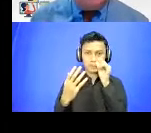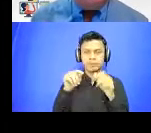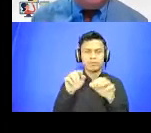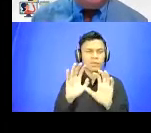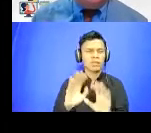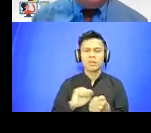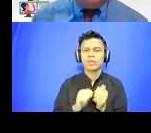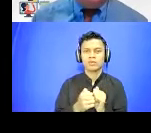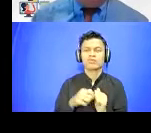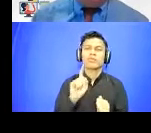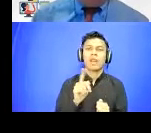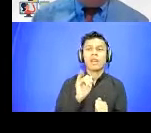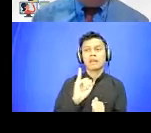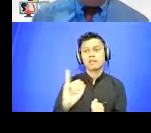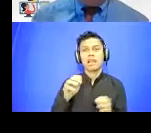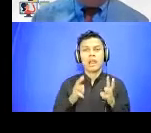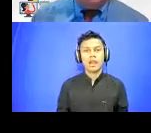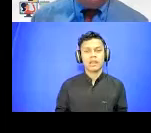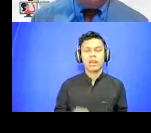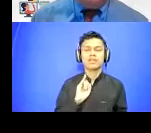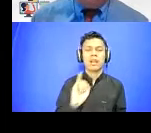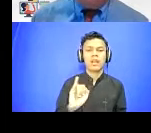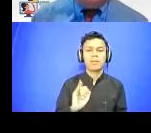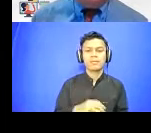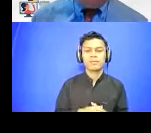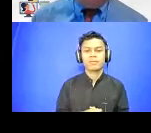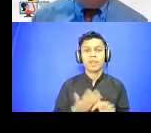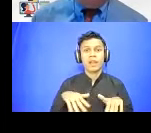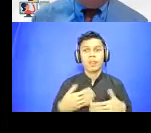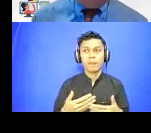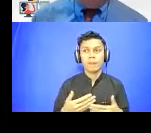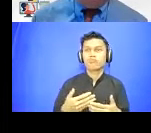an email message that includes inappropriate information.